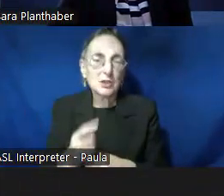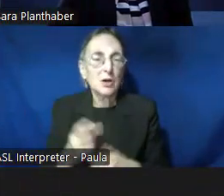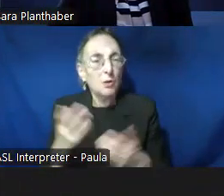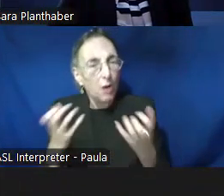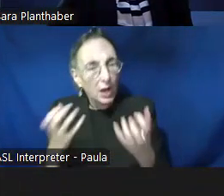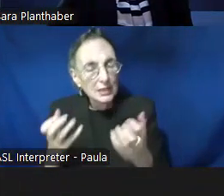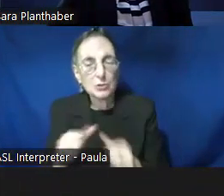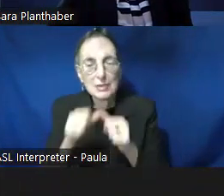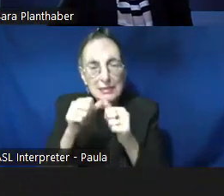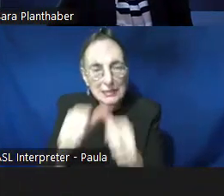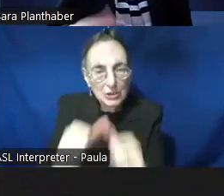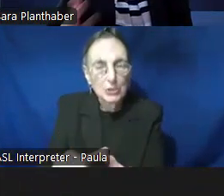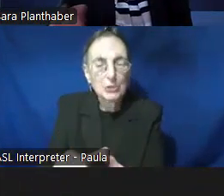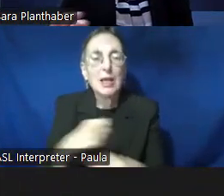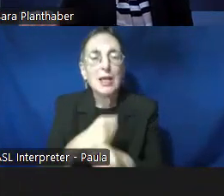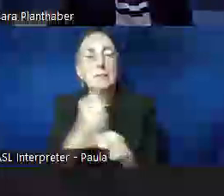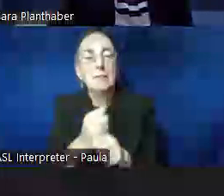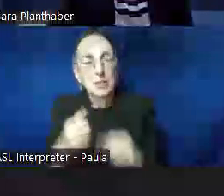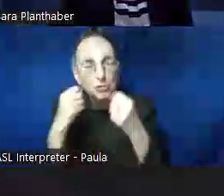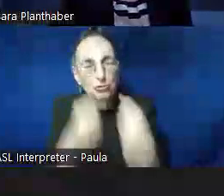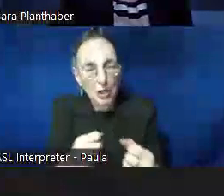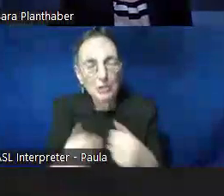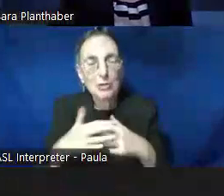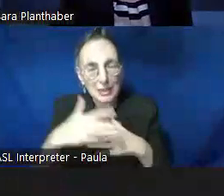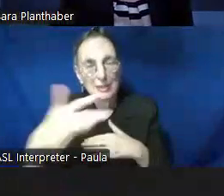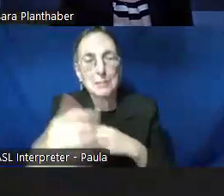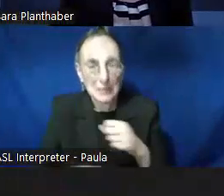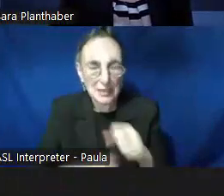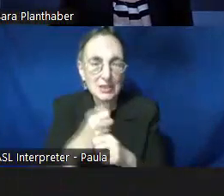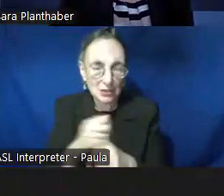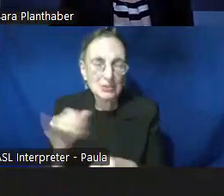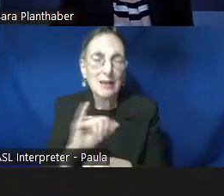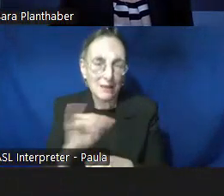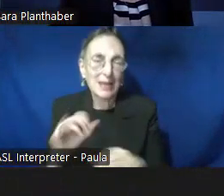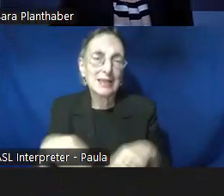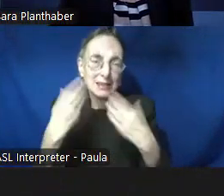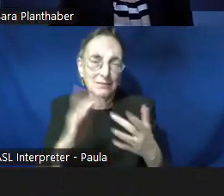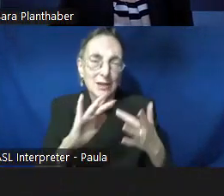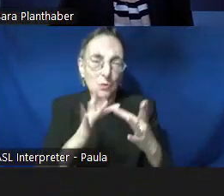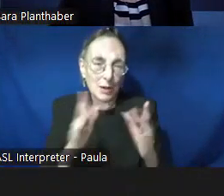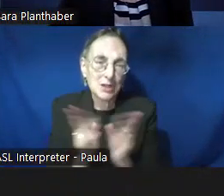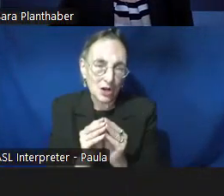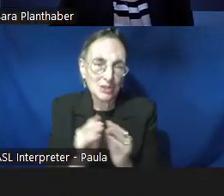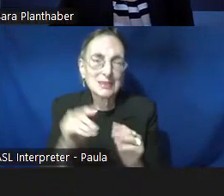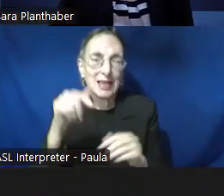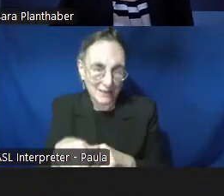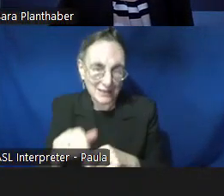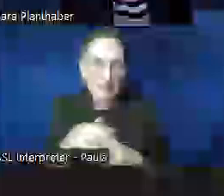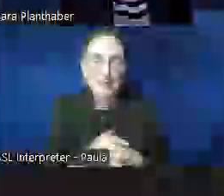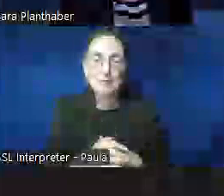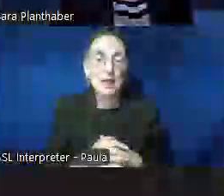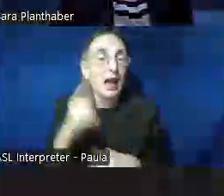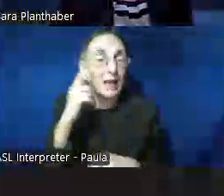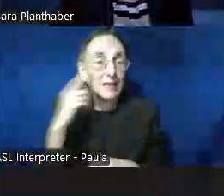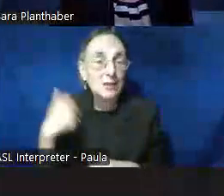in upcoming years, such as doing webinars like this. Okay, I think we are ready to get the